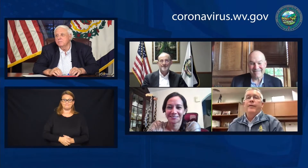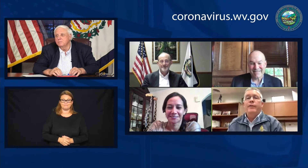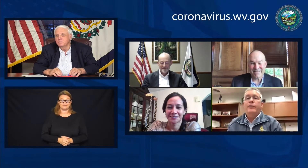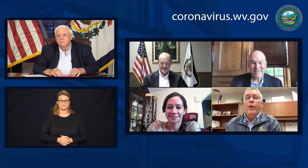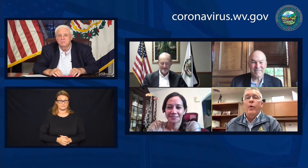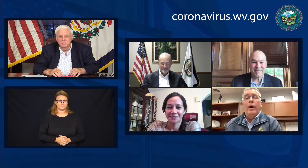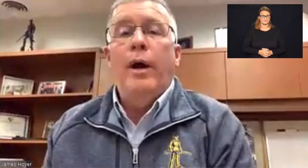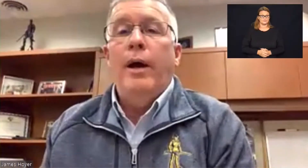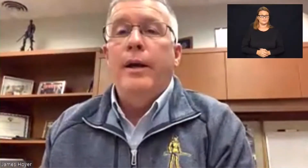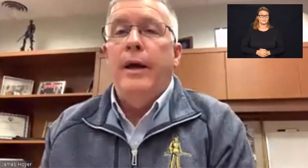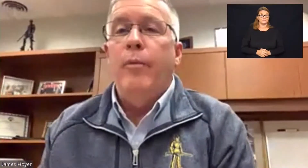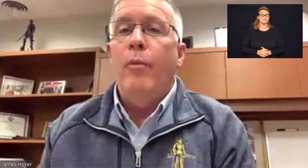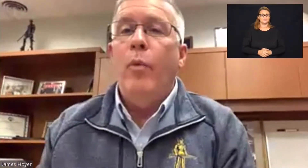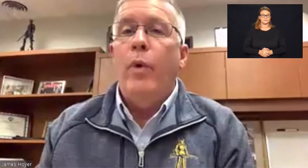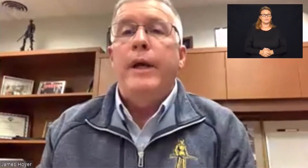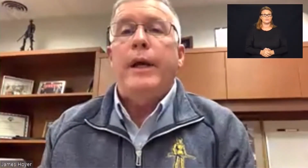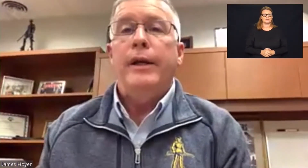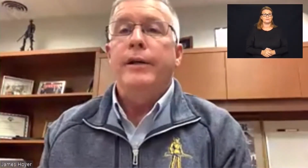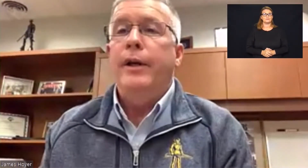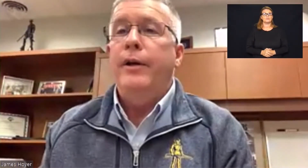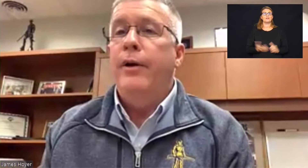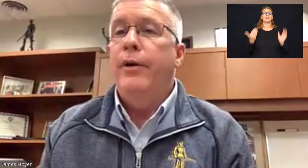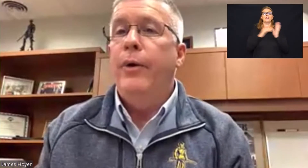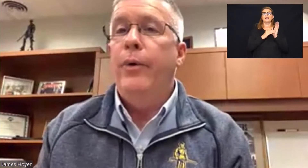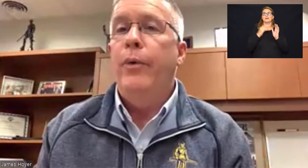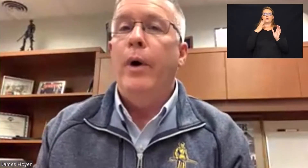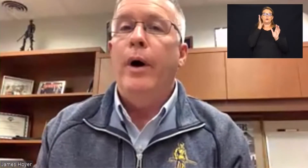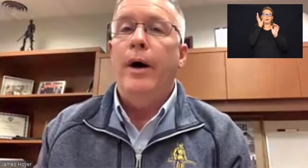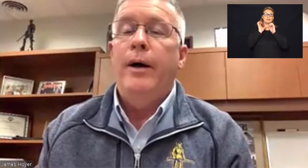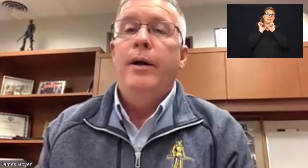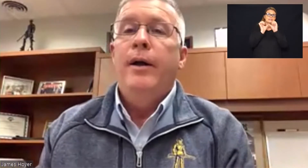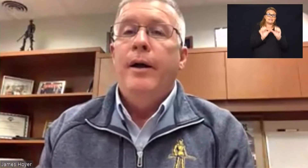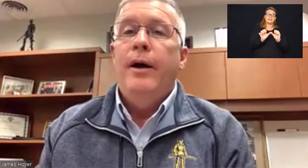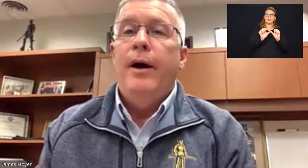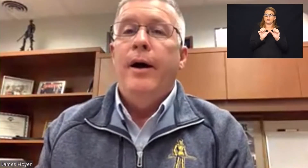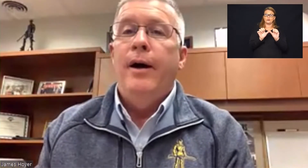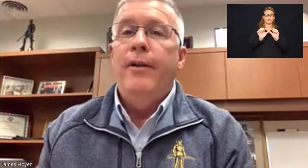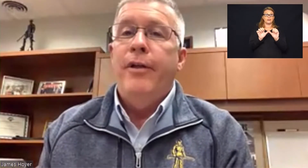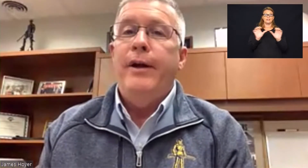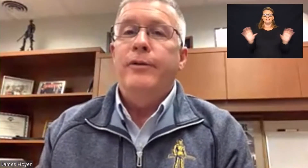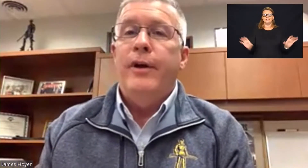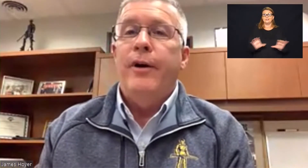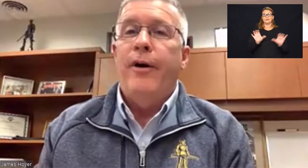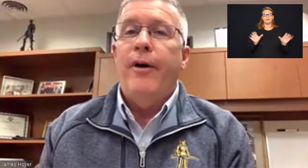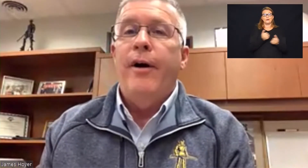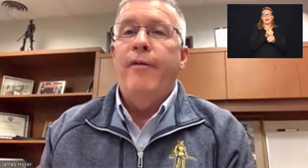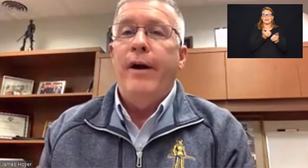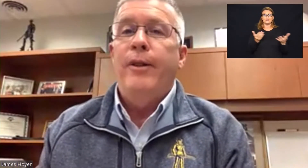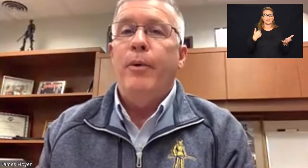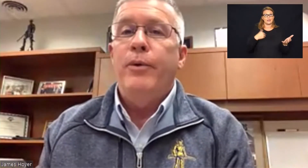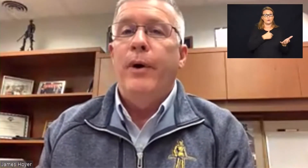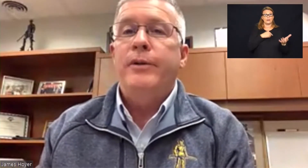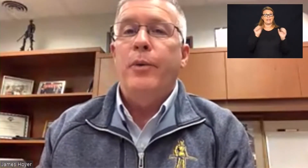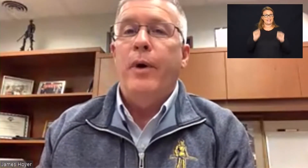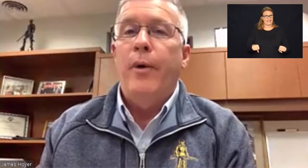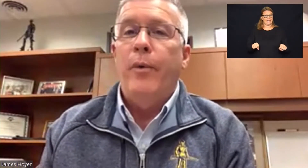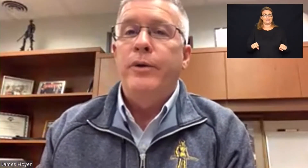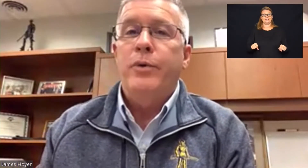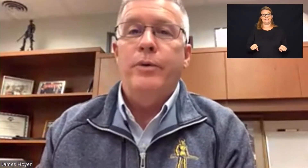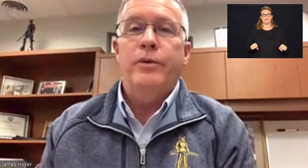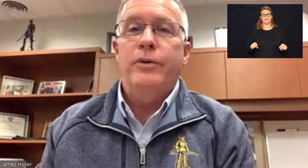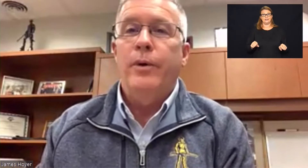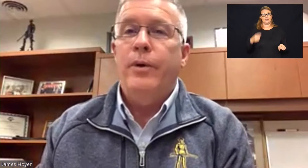Yes, Governor. So again, we can continue to do the things that are available to us in the way